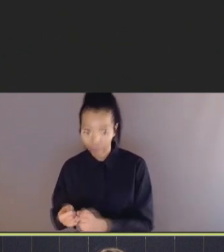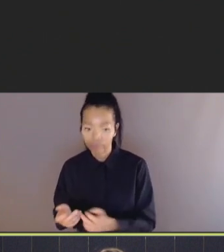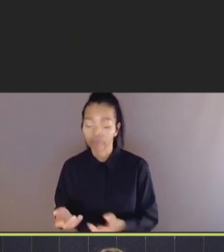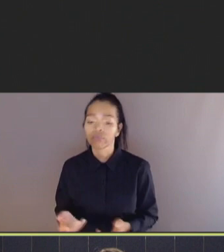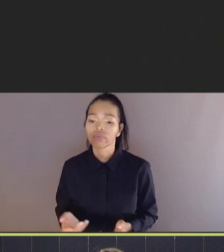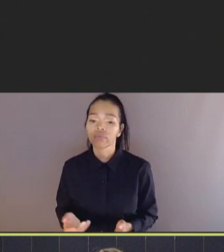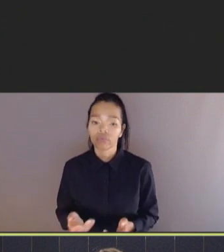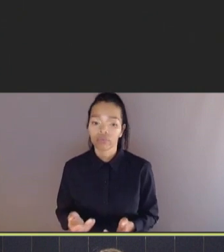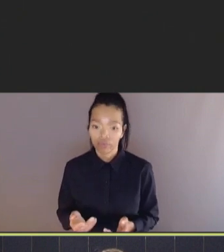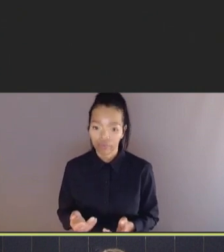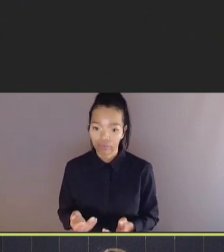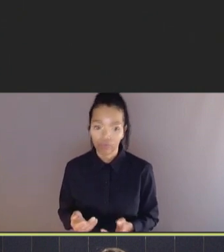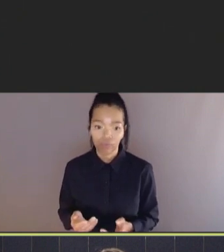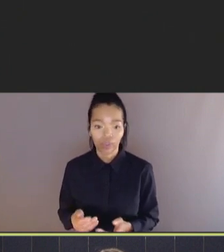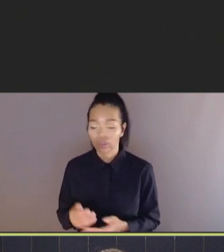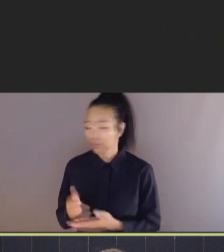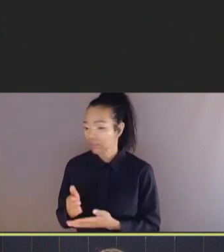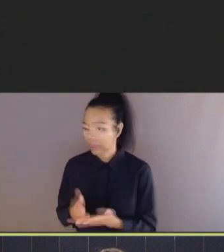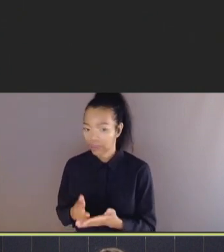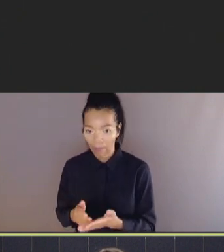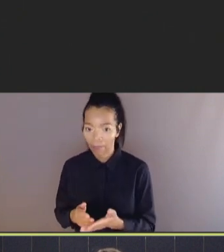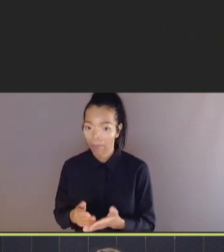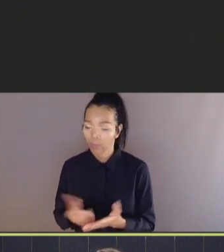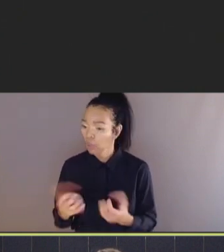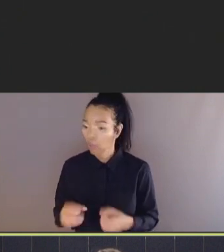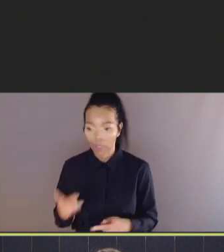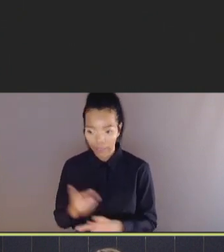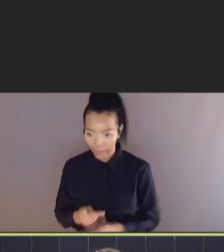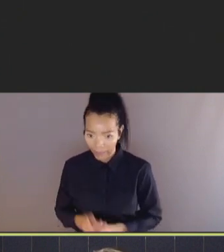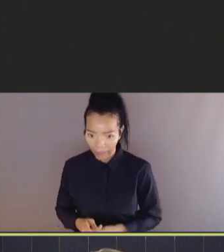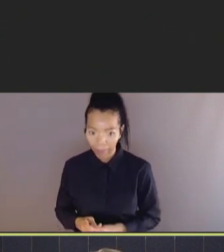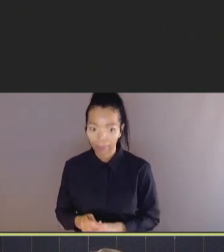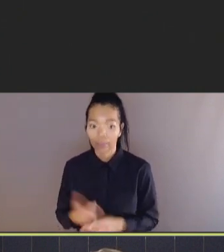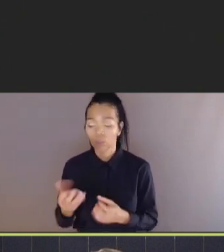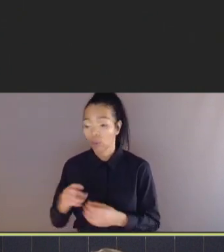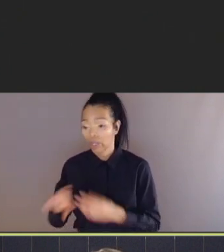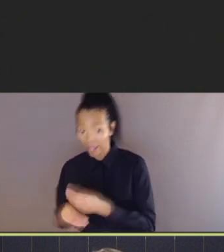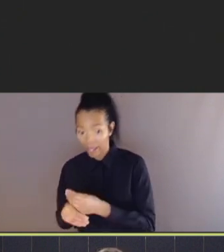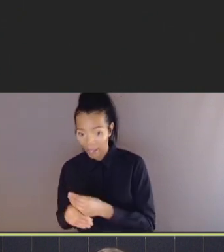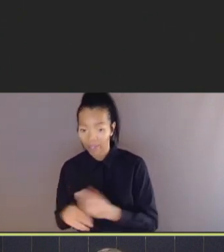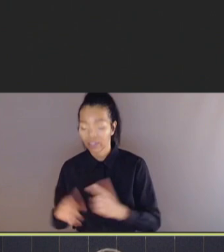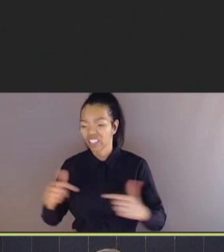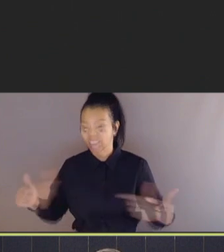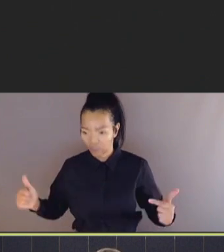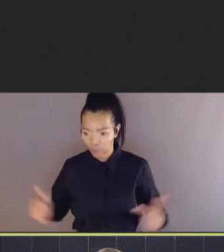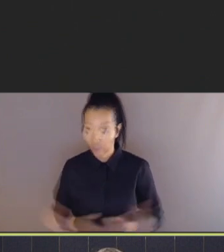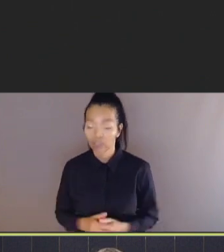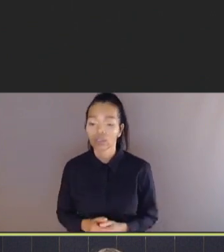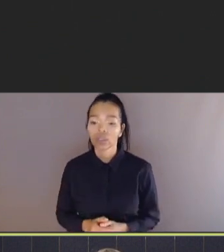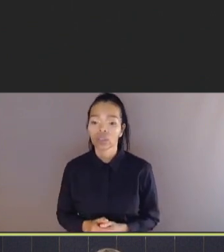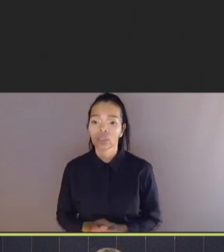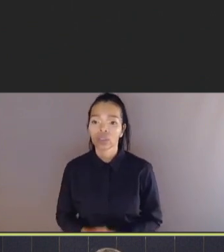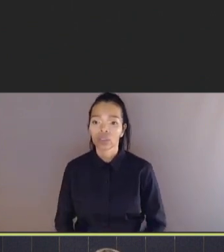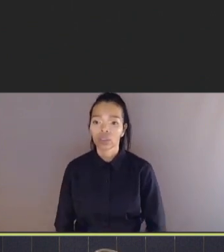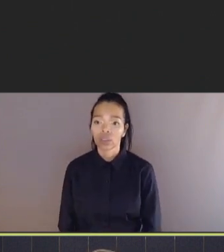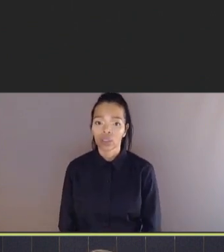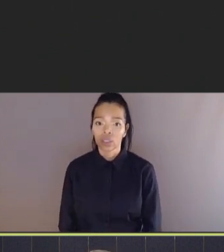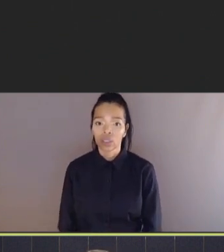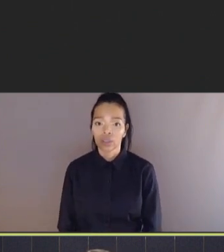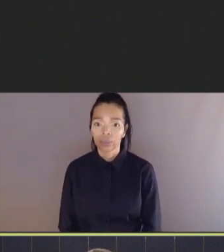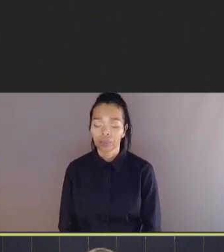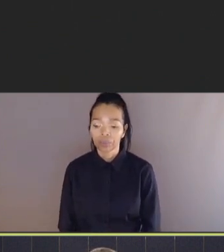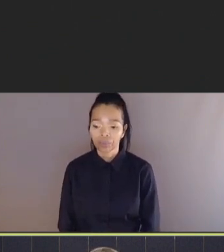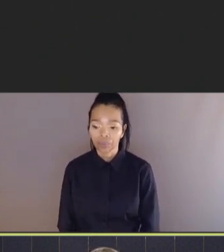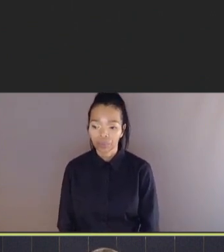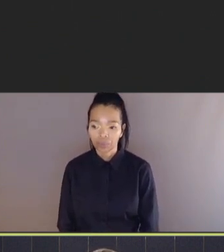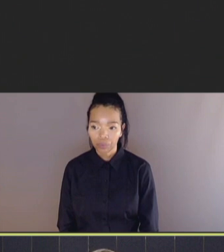Are there ones you don't want to keep? Are there ones you want to add, et cetera? So, Molly, how? Yeah,